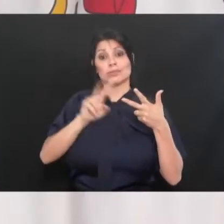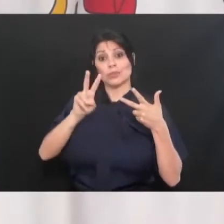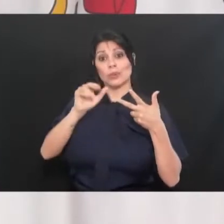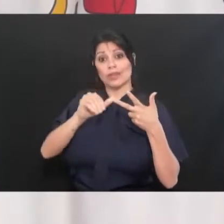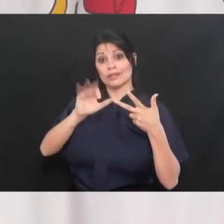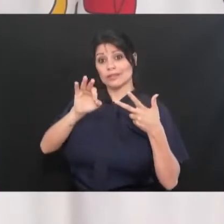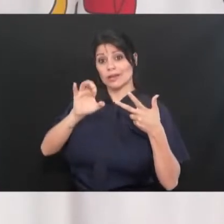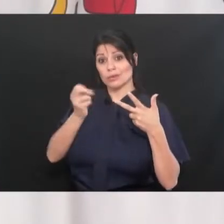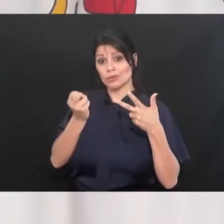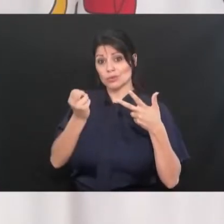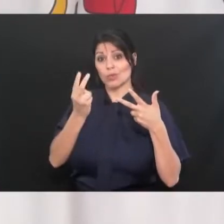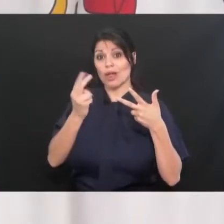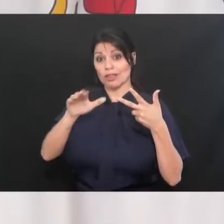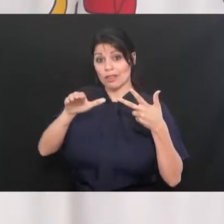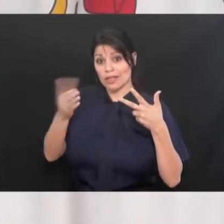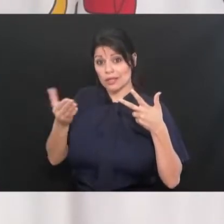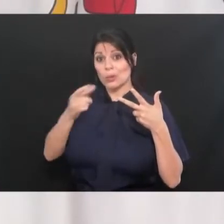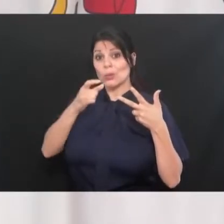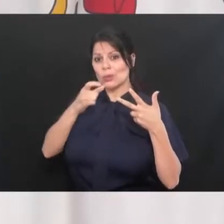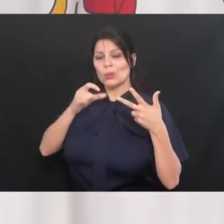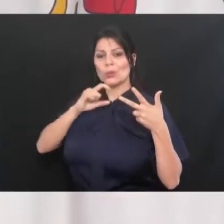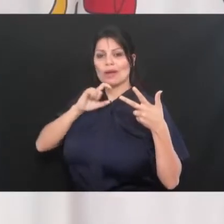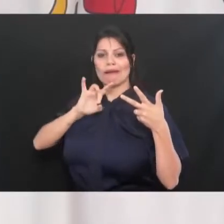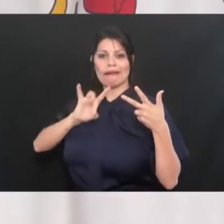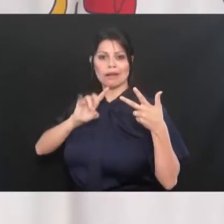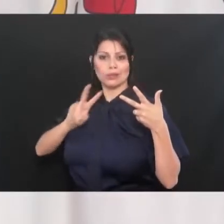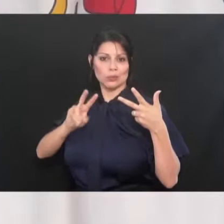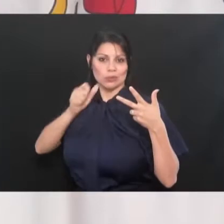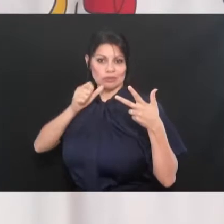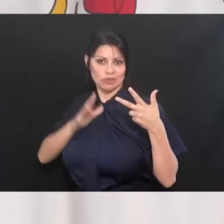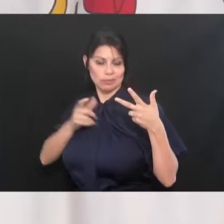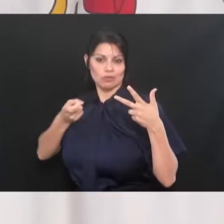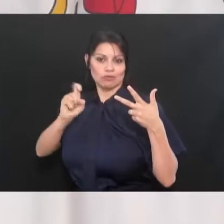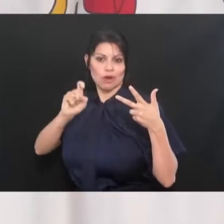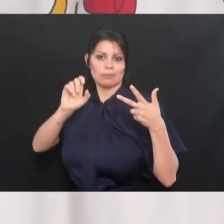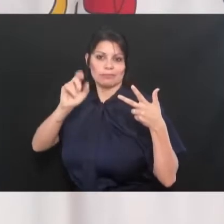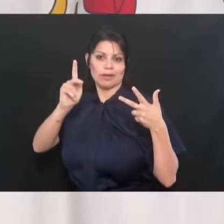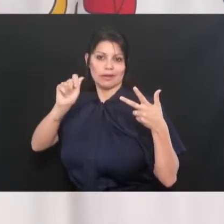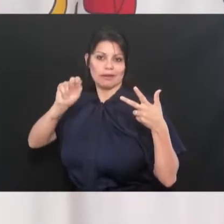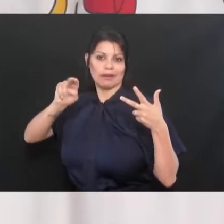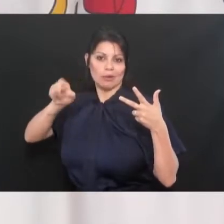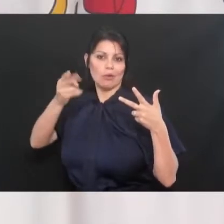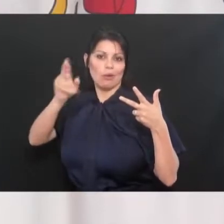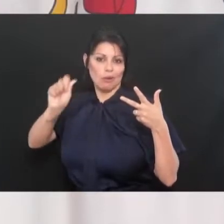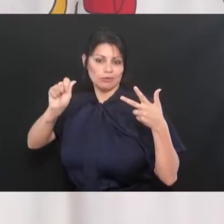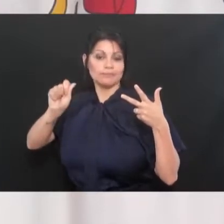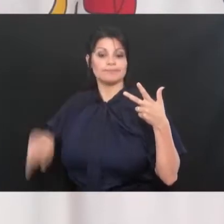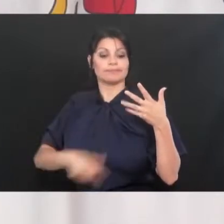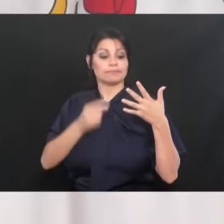2,912th death is a 82-year-old female from Kanawha County. Our